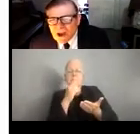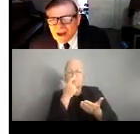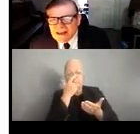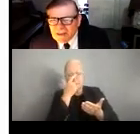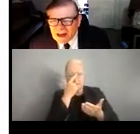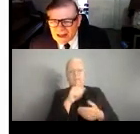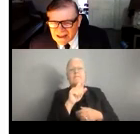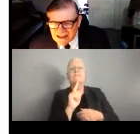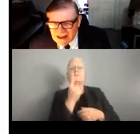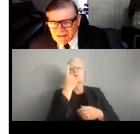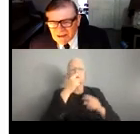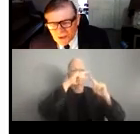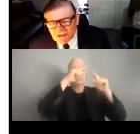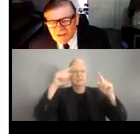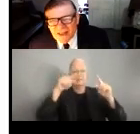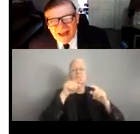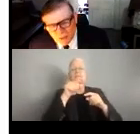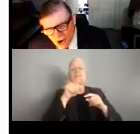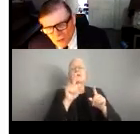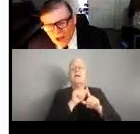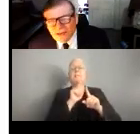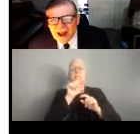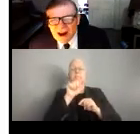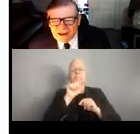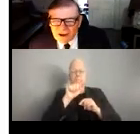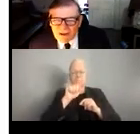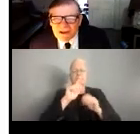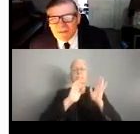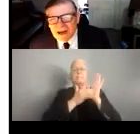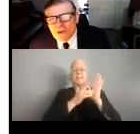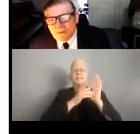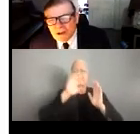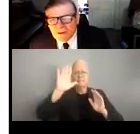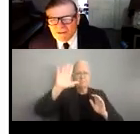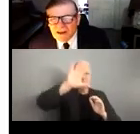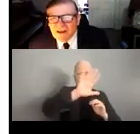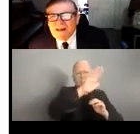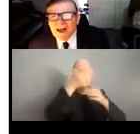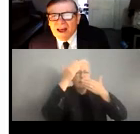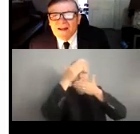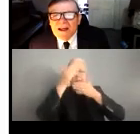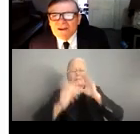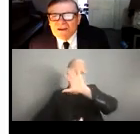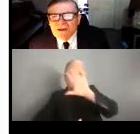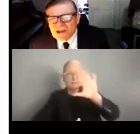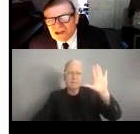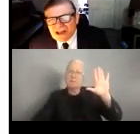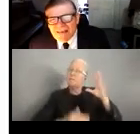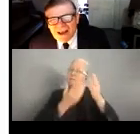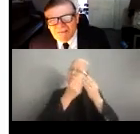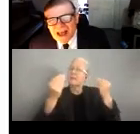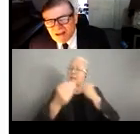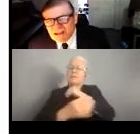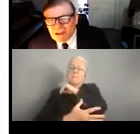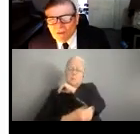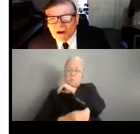first one is the Middle East, and we talked about that, the oil wealth there and so on, but there's still many poor people living there. The richest have